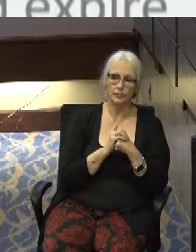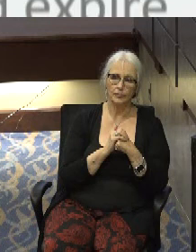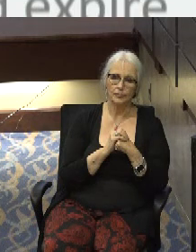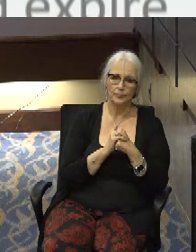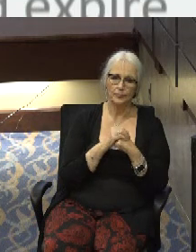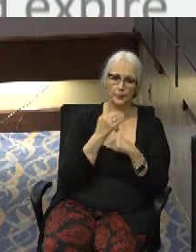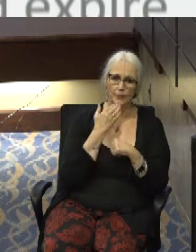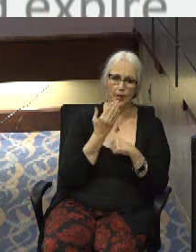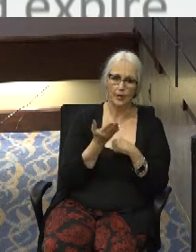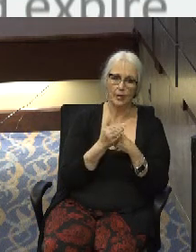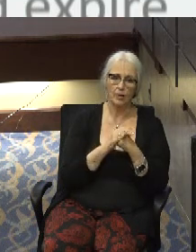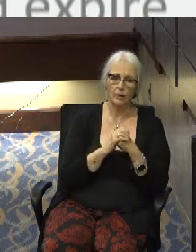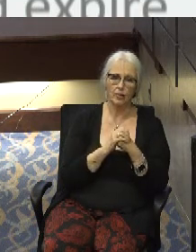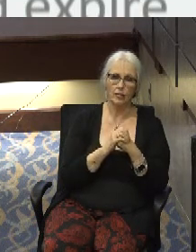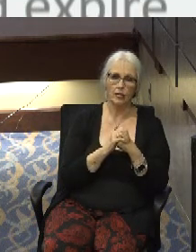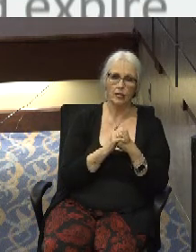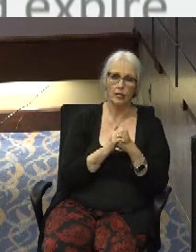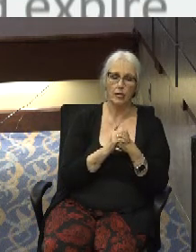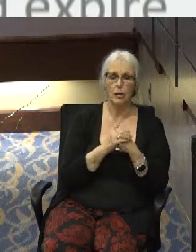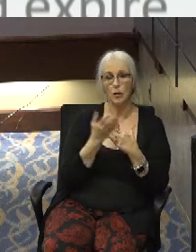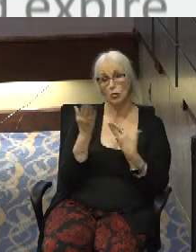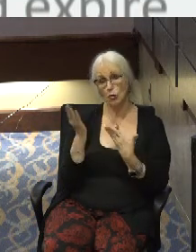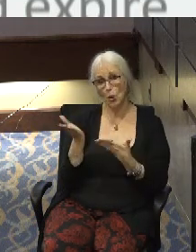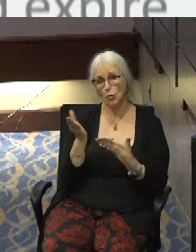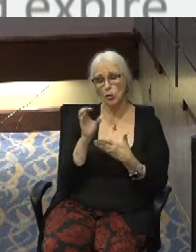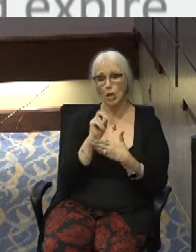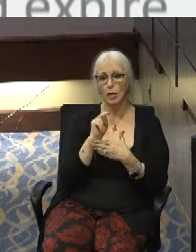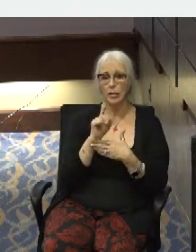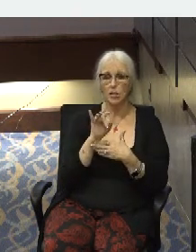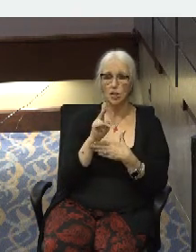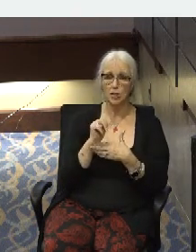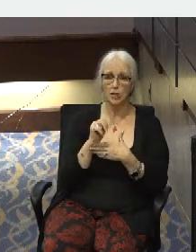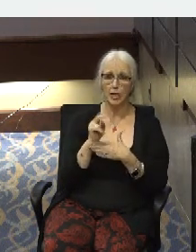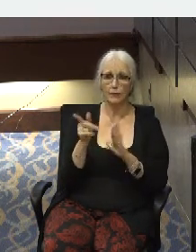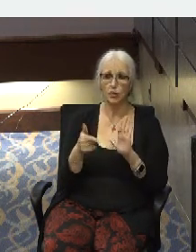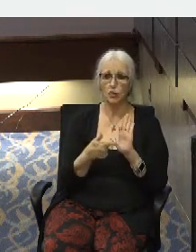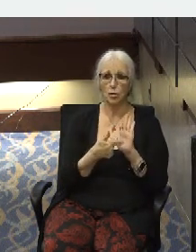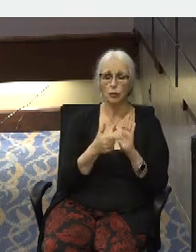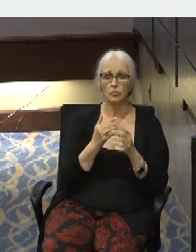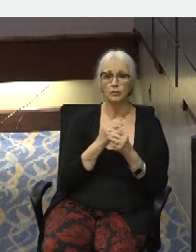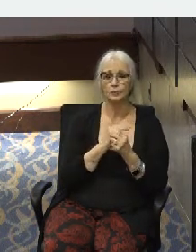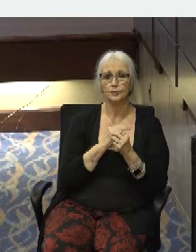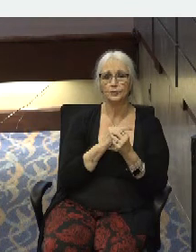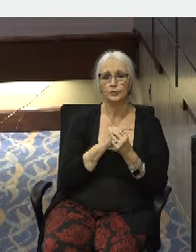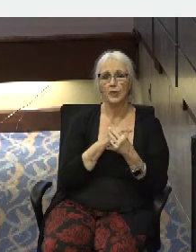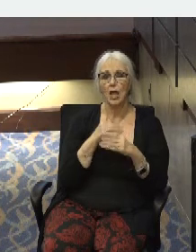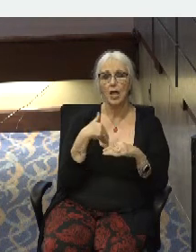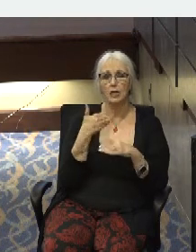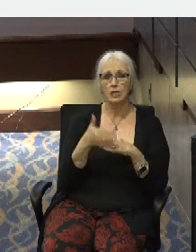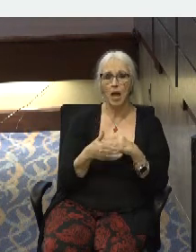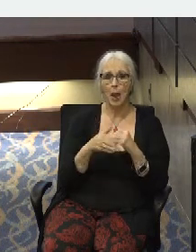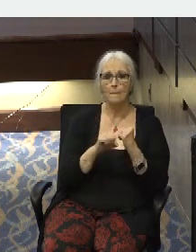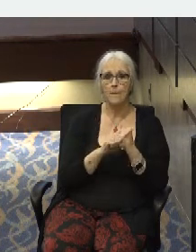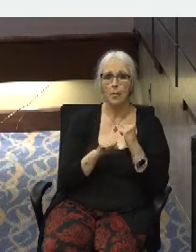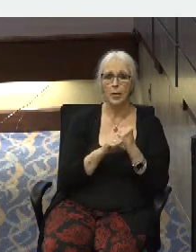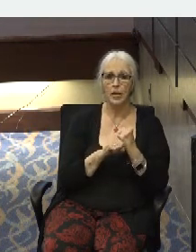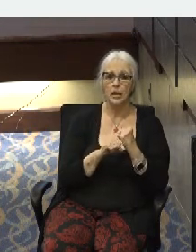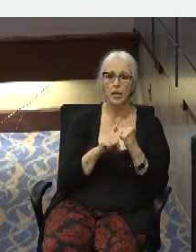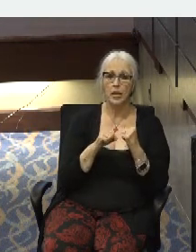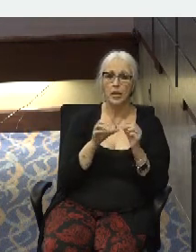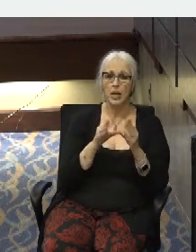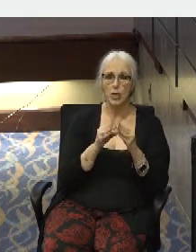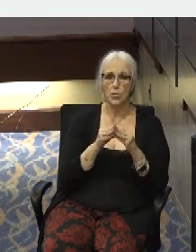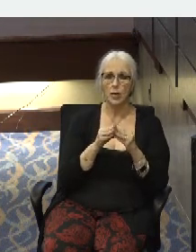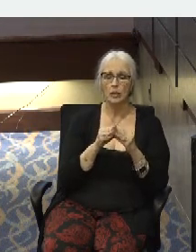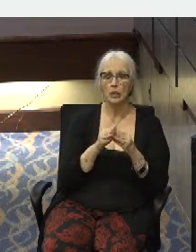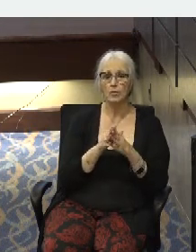Thank you. And those are the conditions that I just highlighted. Next, we have a public hearing on a request from